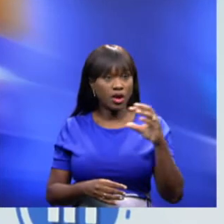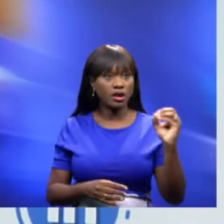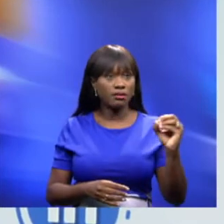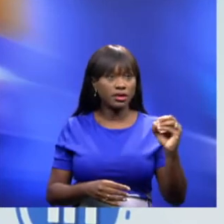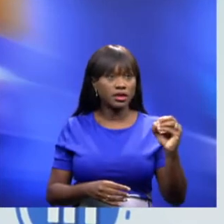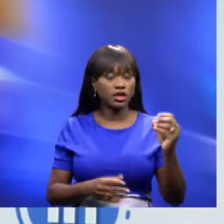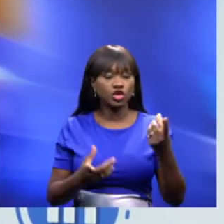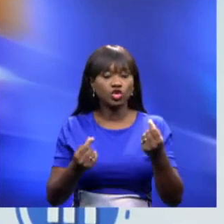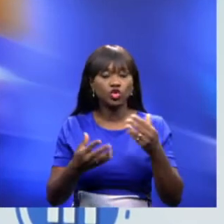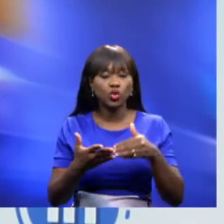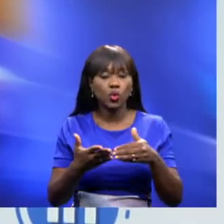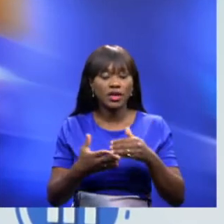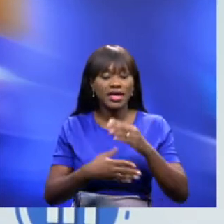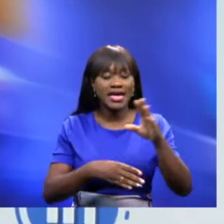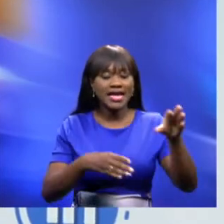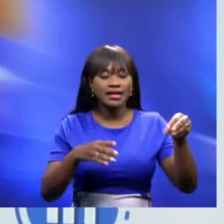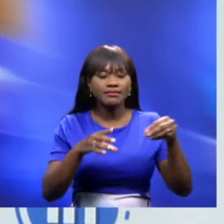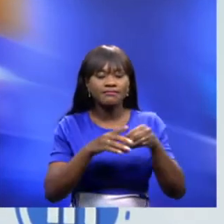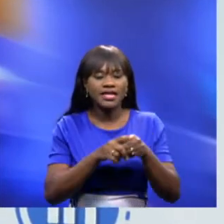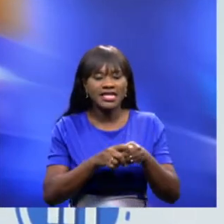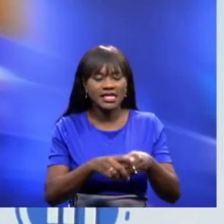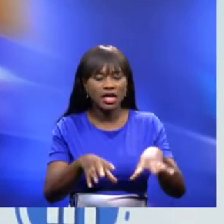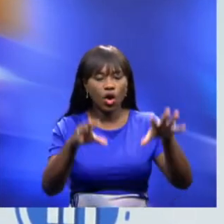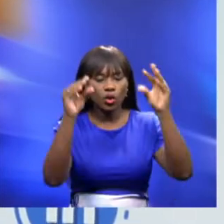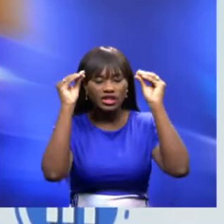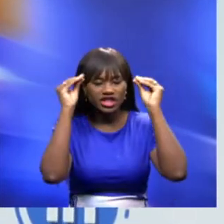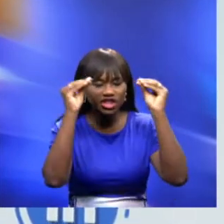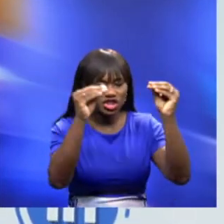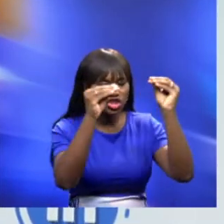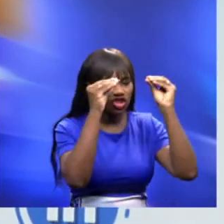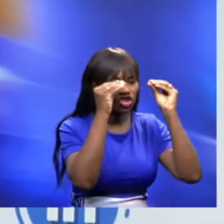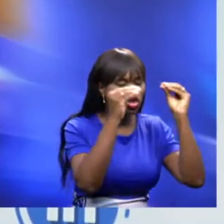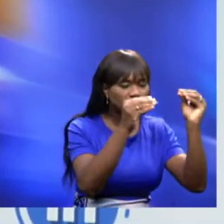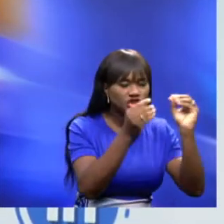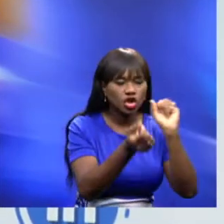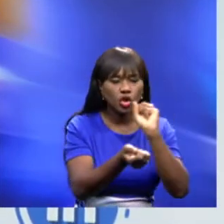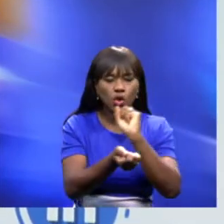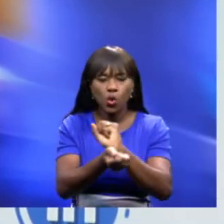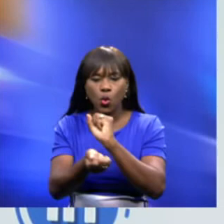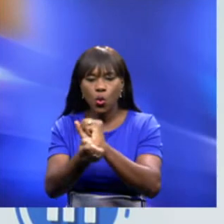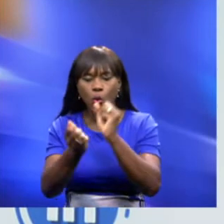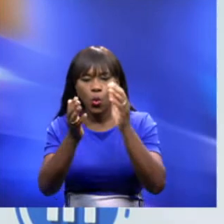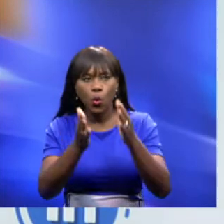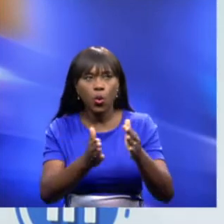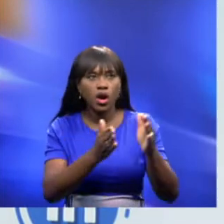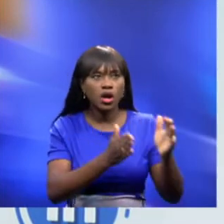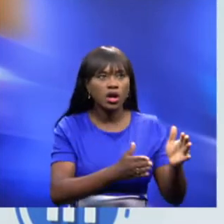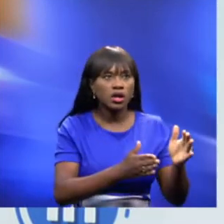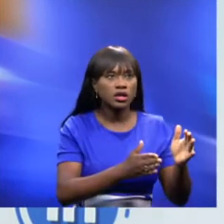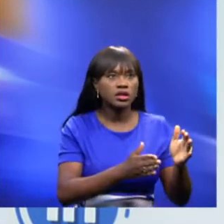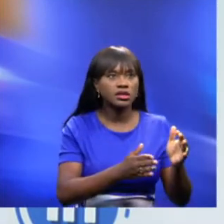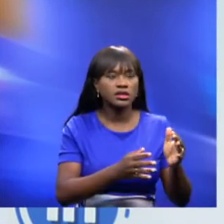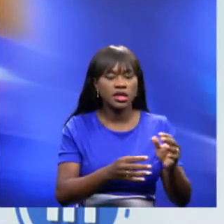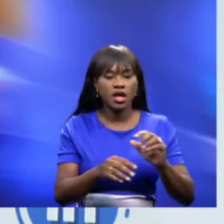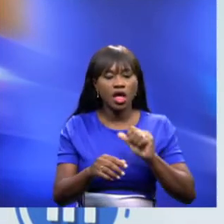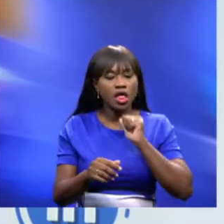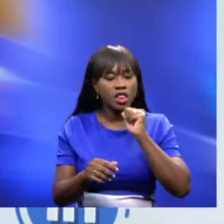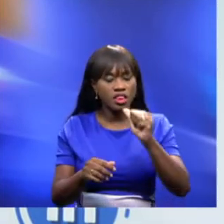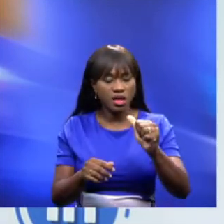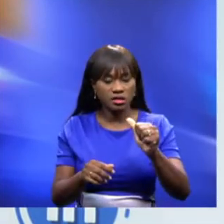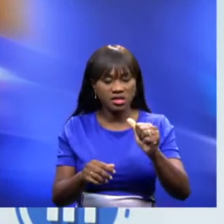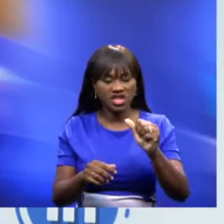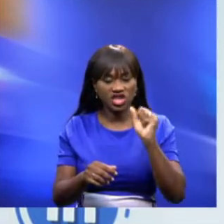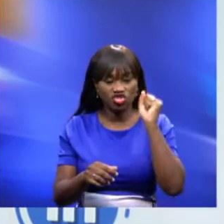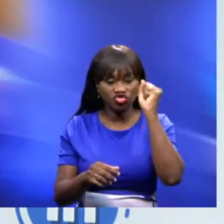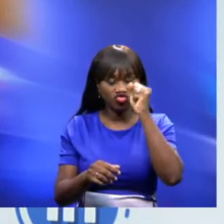in teaching their employees about not pushing in the flash drive, a strange